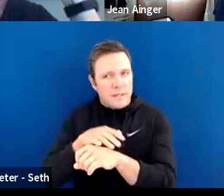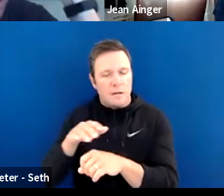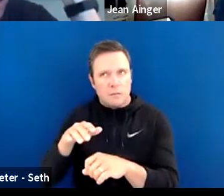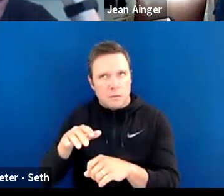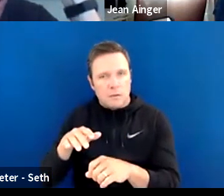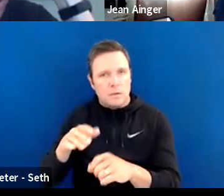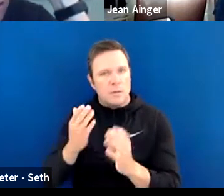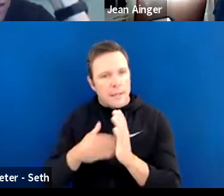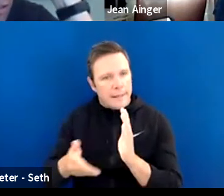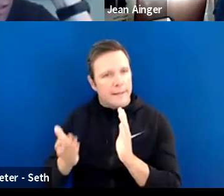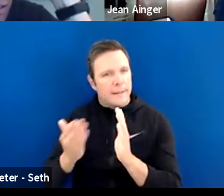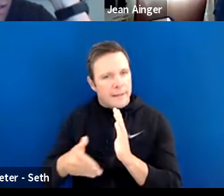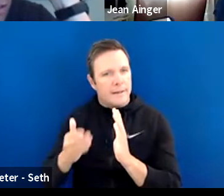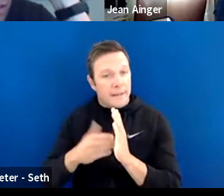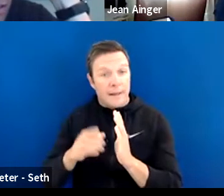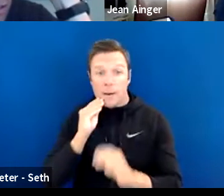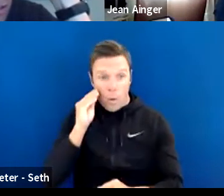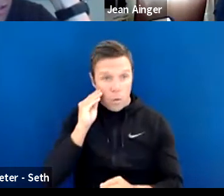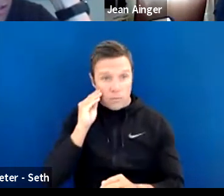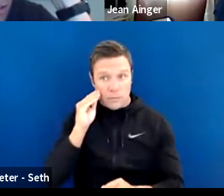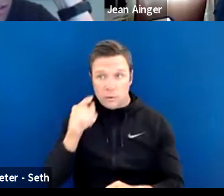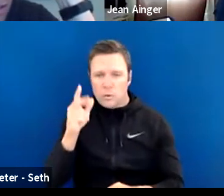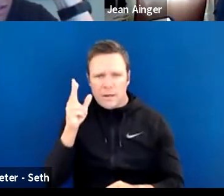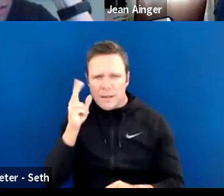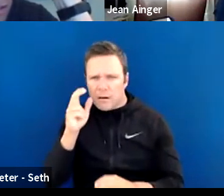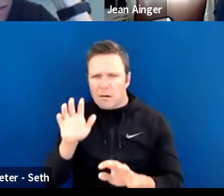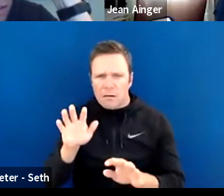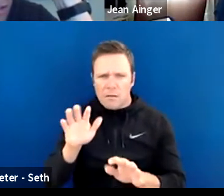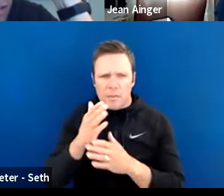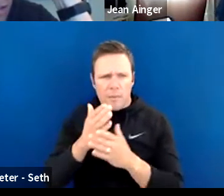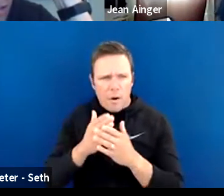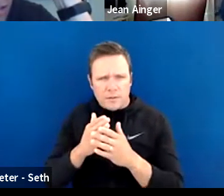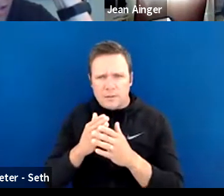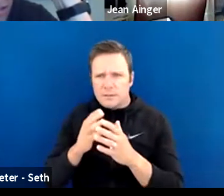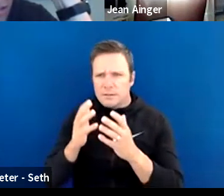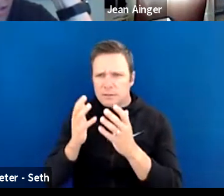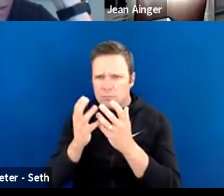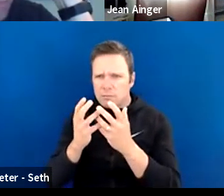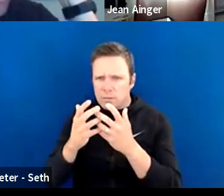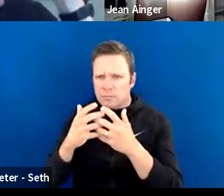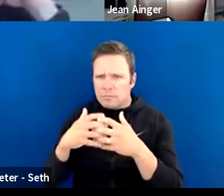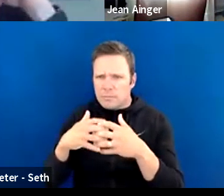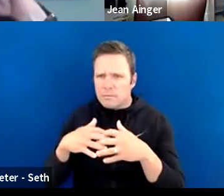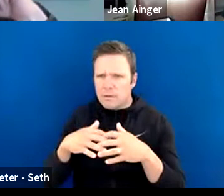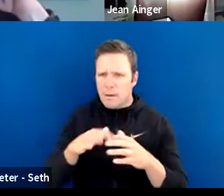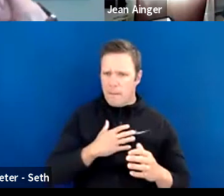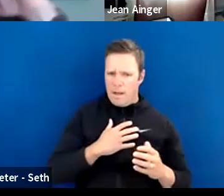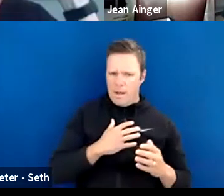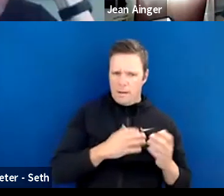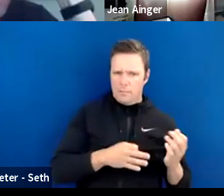it repeatedly at home, and you can hear all the various gears, how they're working together, and how your part